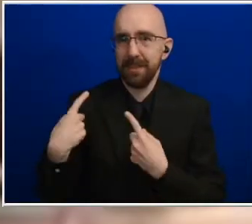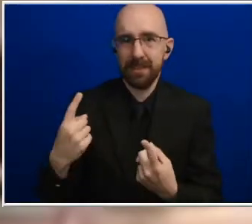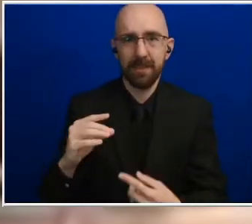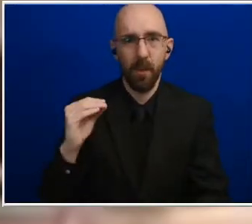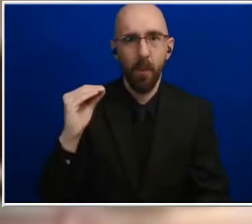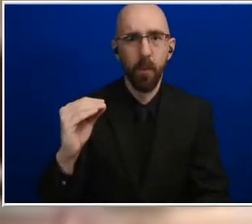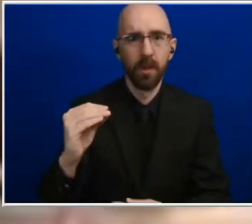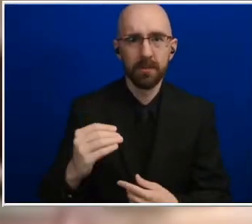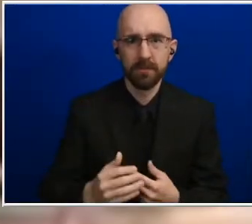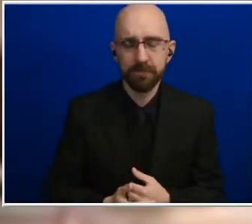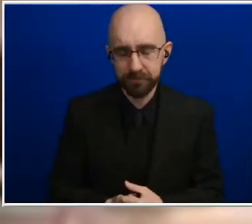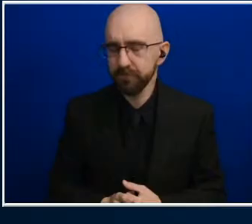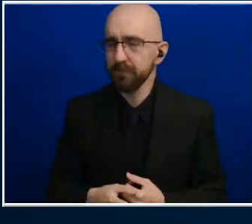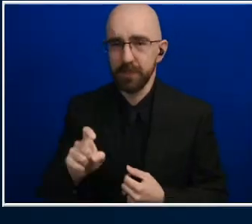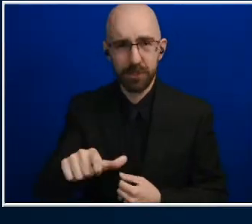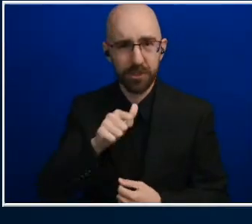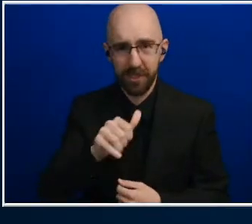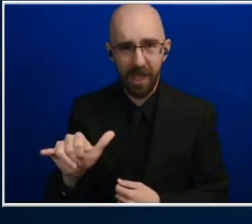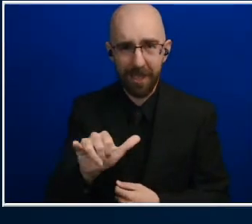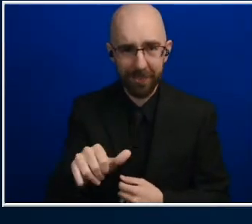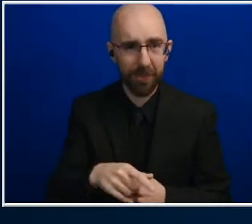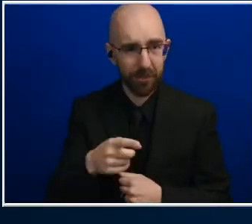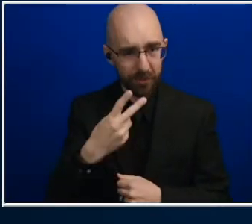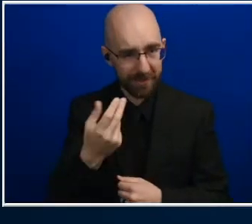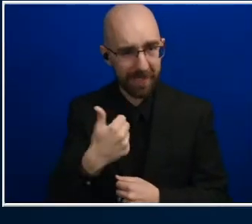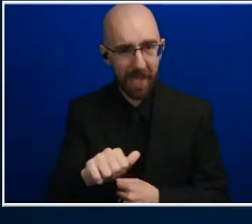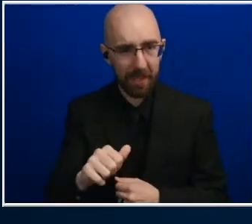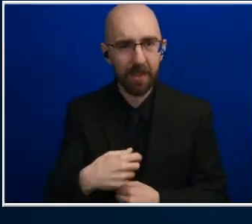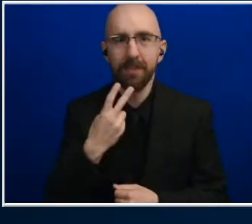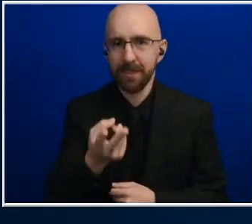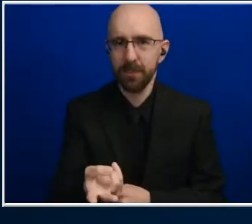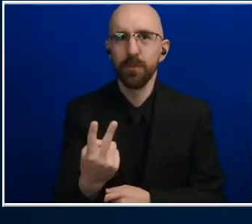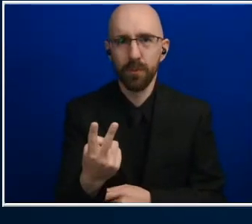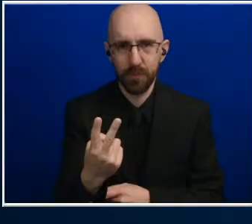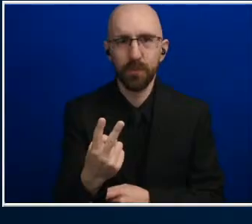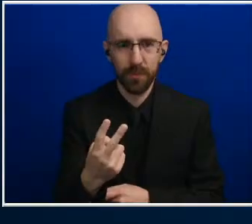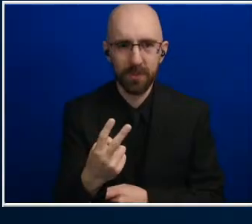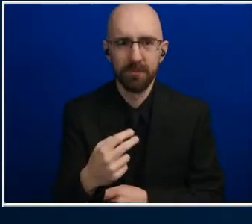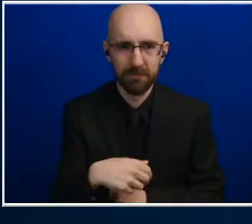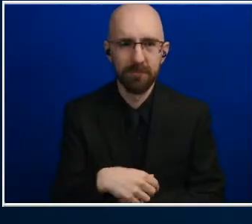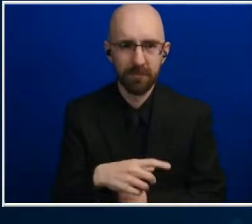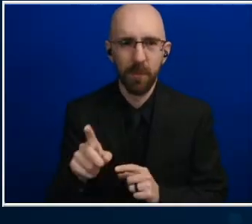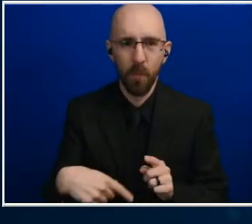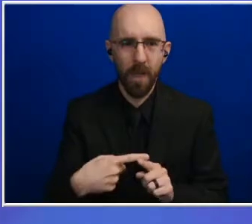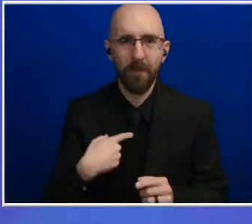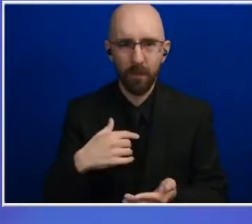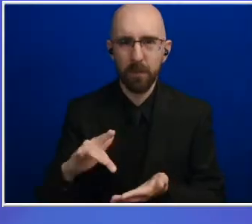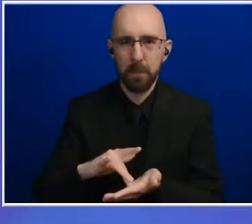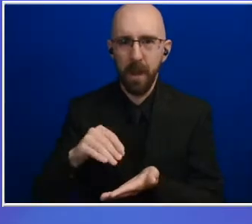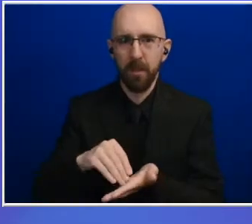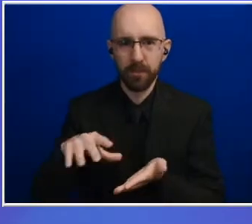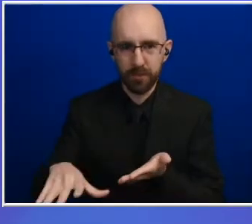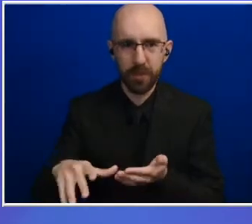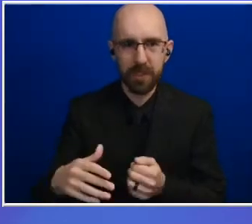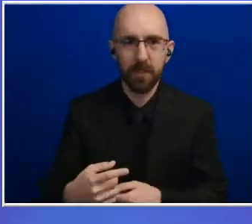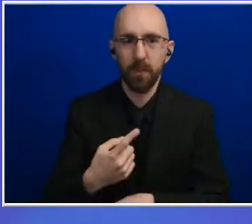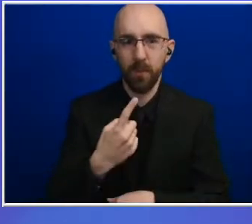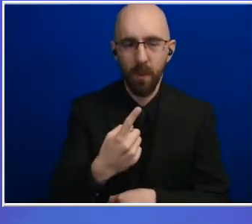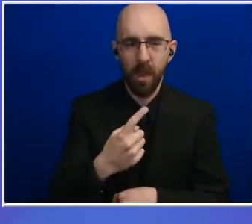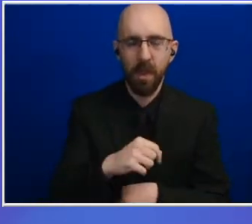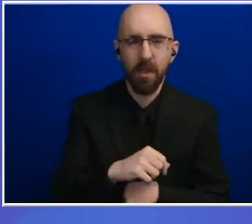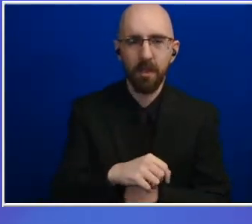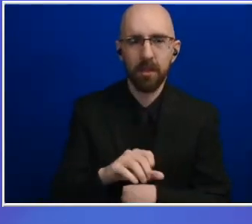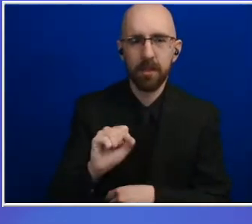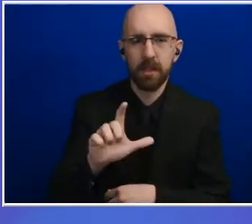nor should you. Have you seen any? I've seen 2 cases of measles, and when I was a medical student, 1 case of subacute sclerosing